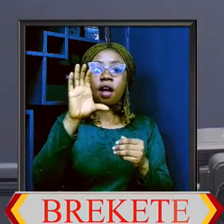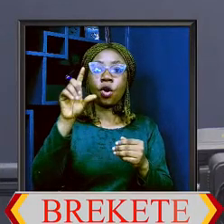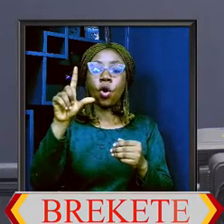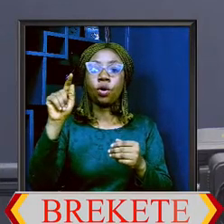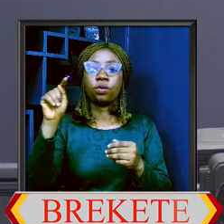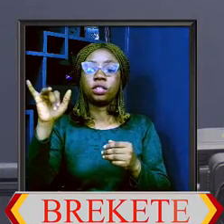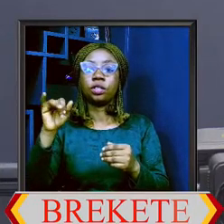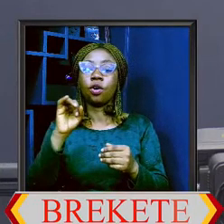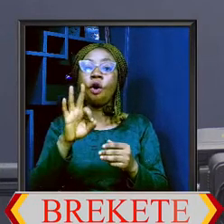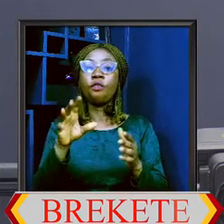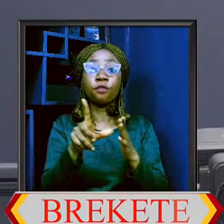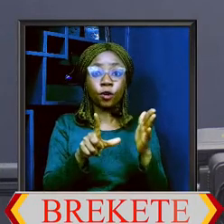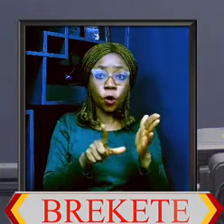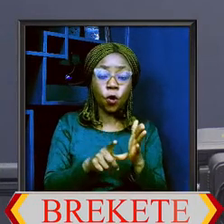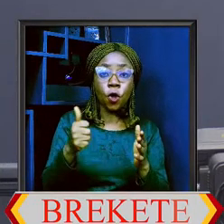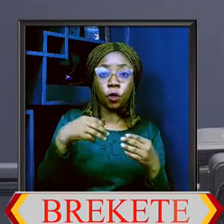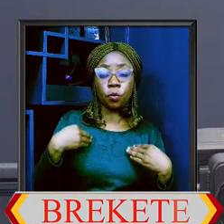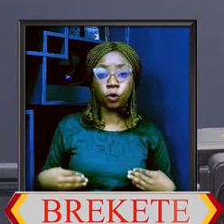law